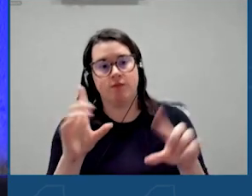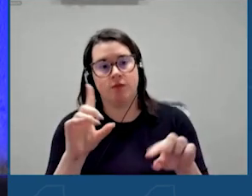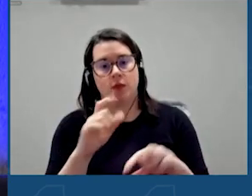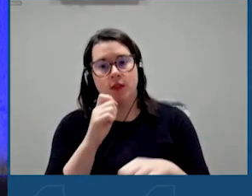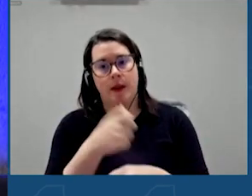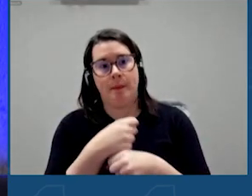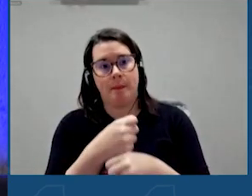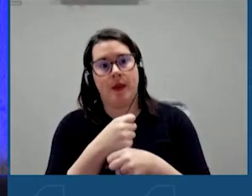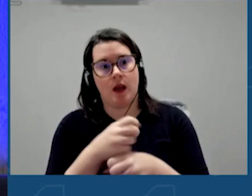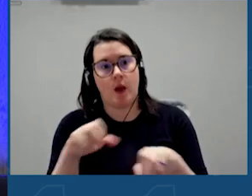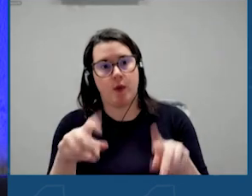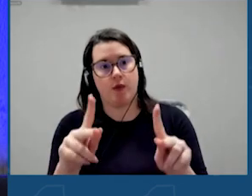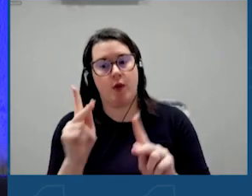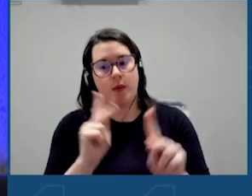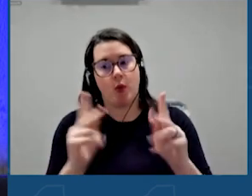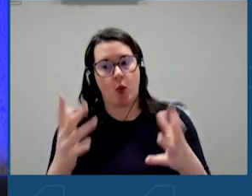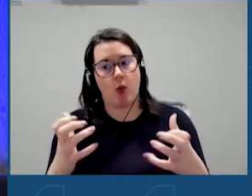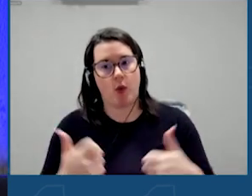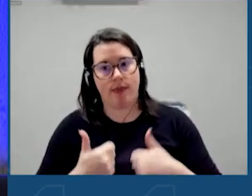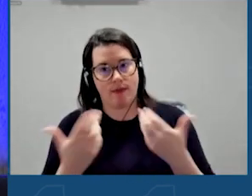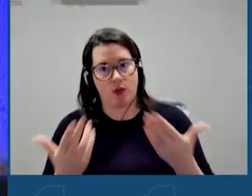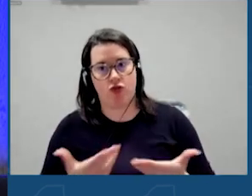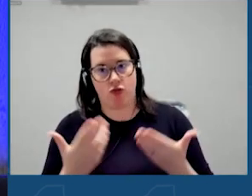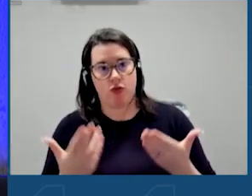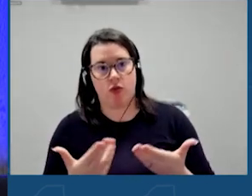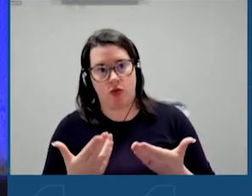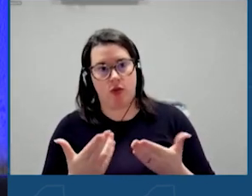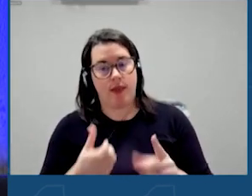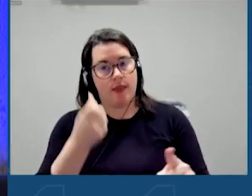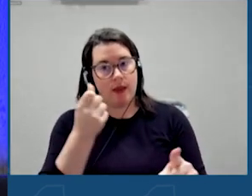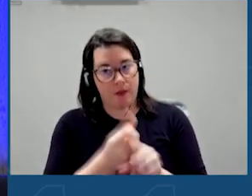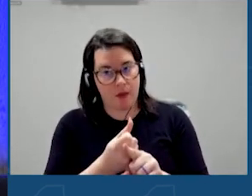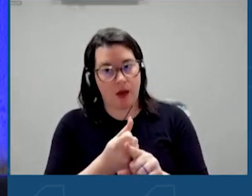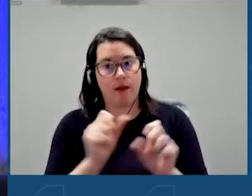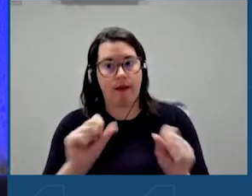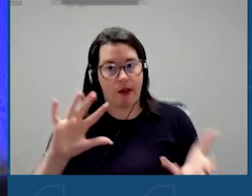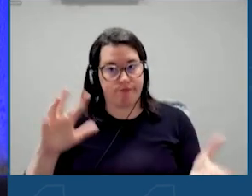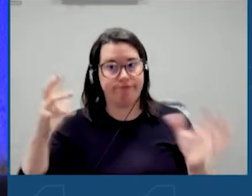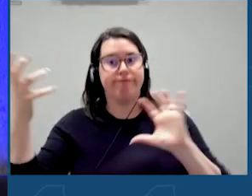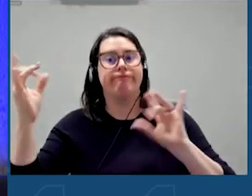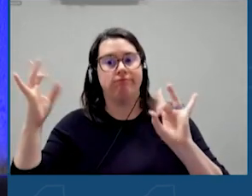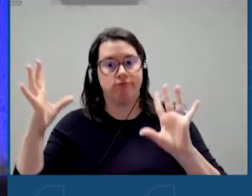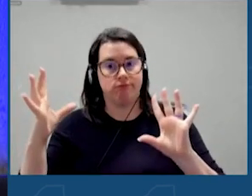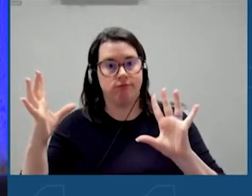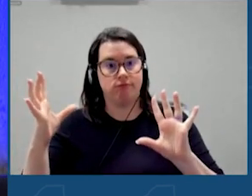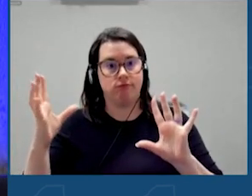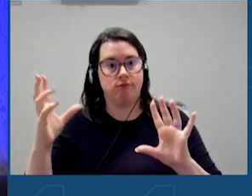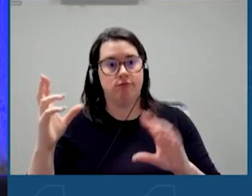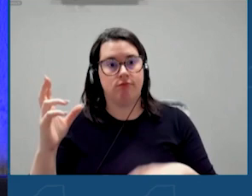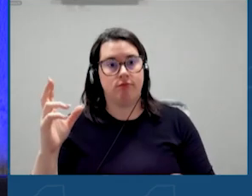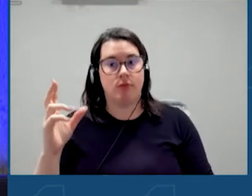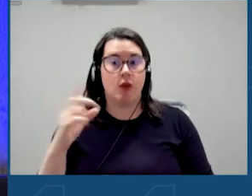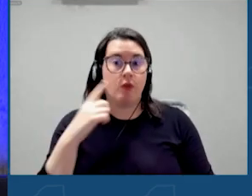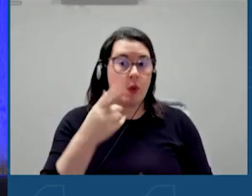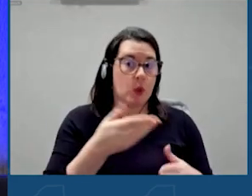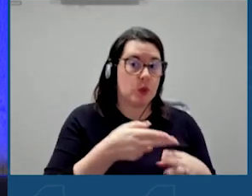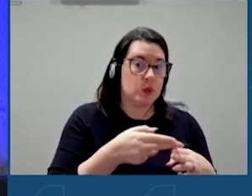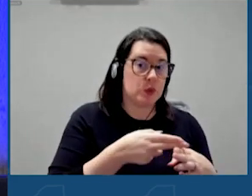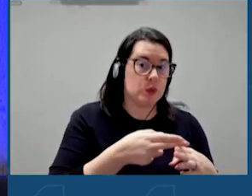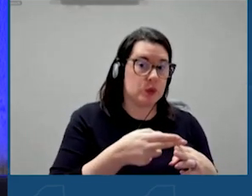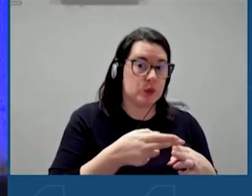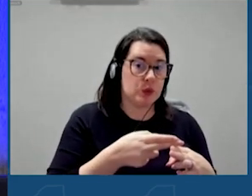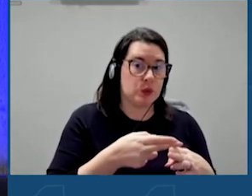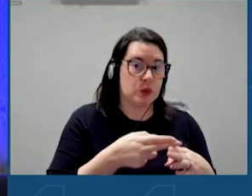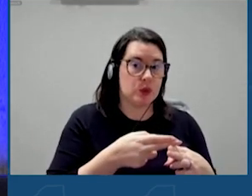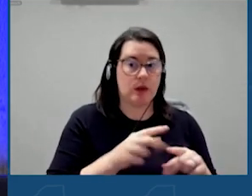people who want to call New York their home. And the impact is potentially catastrophic in the near term and in the short term, and in the near and